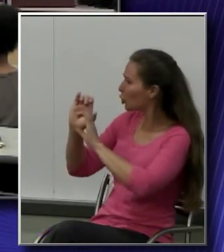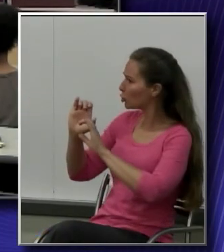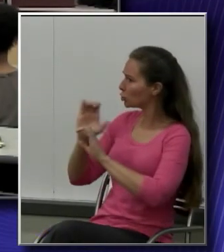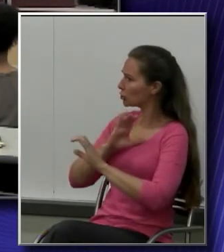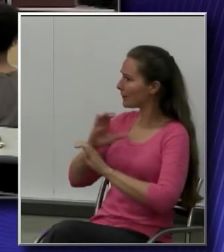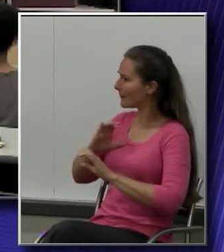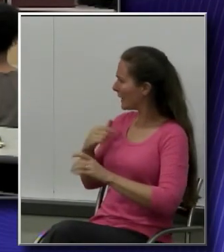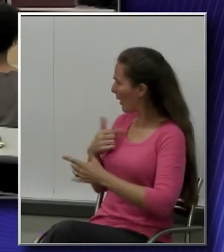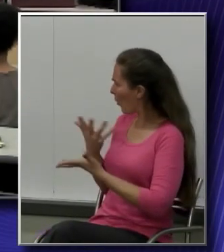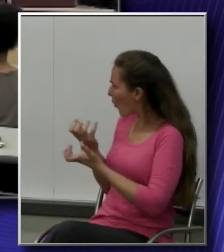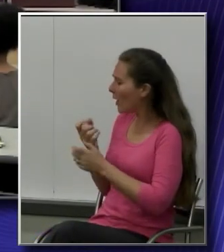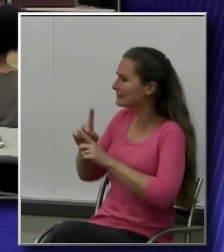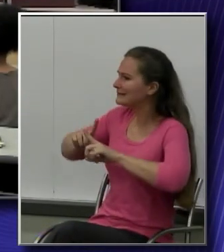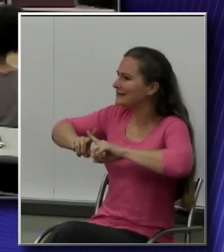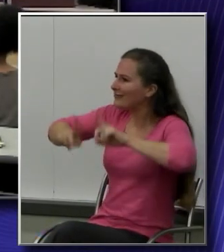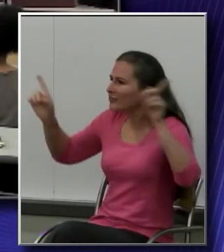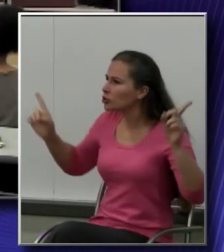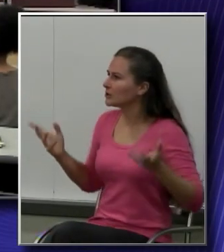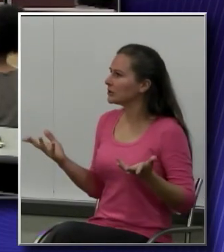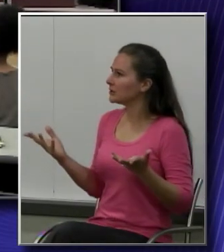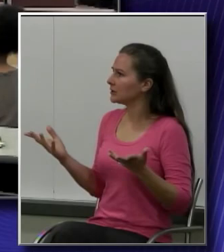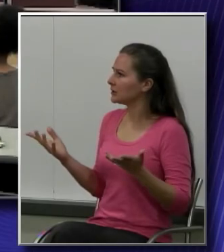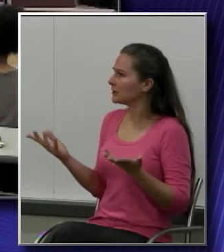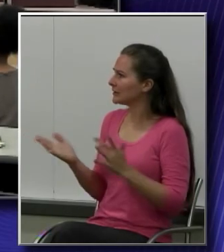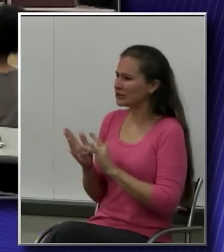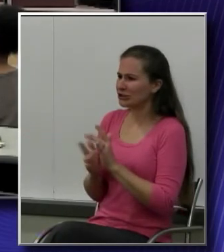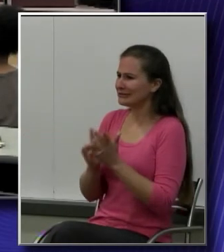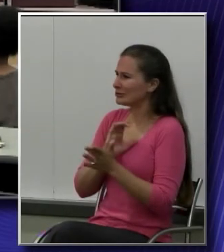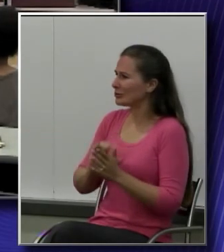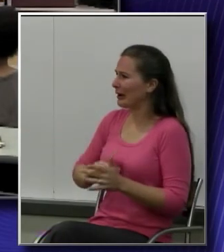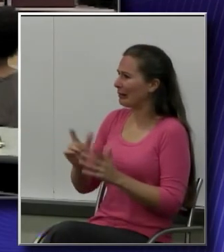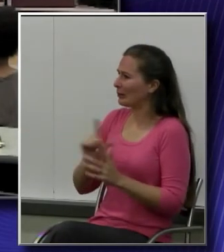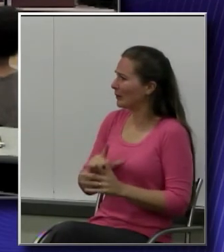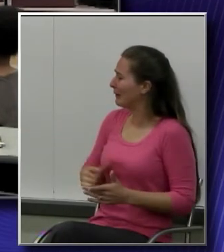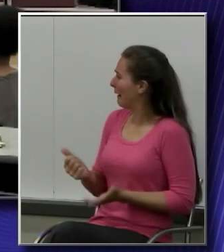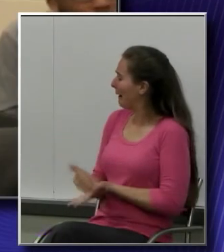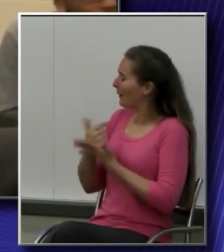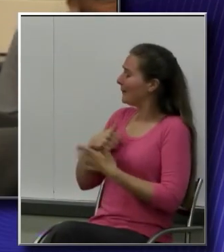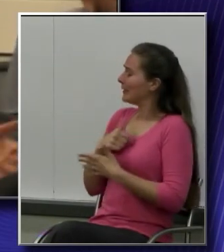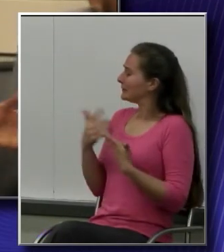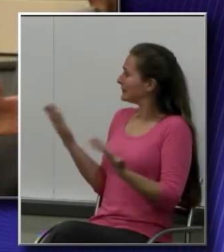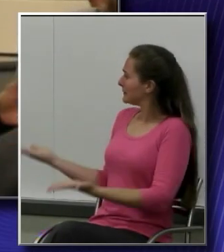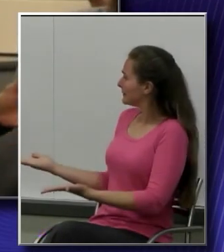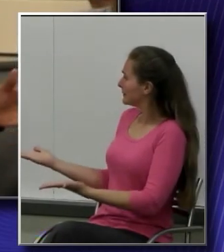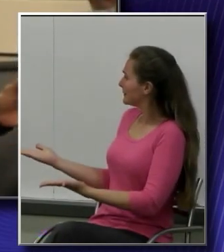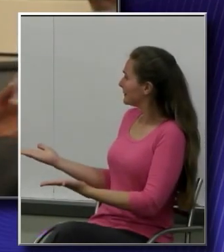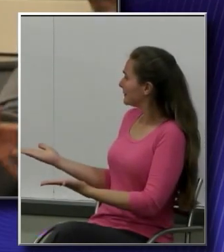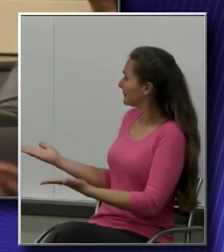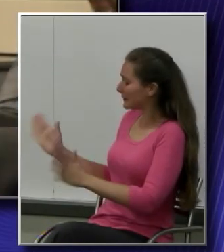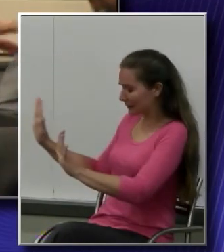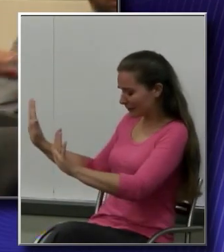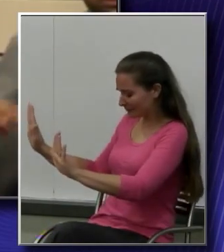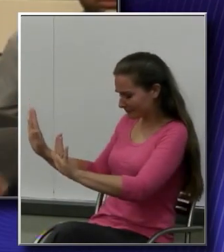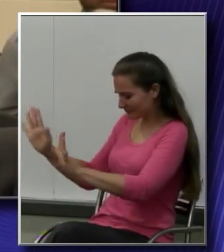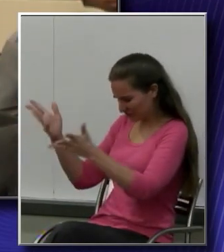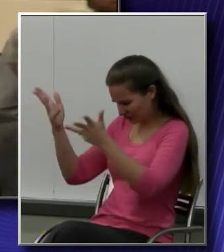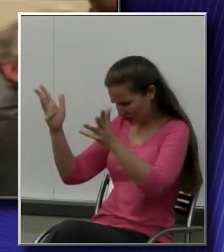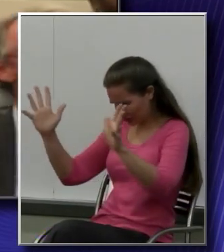some more diversity. Jesus Christ, Lord, help us. I'm not going to go any further.